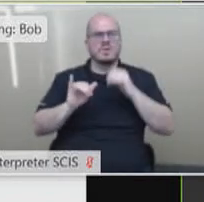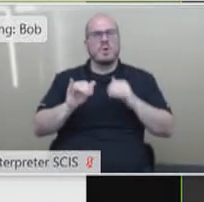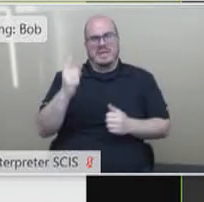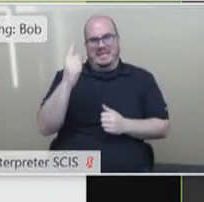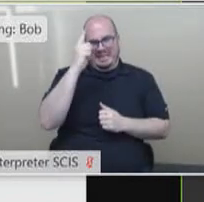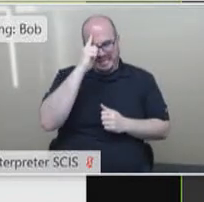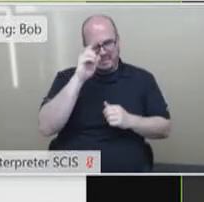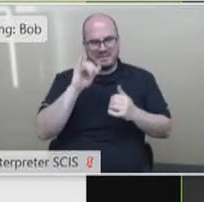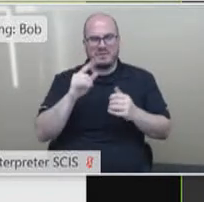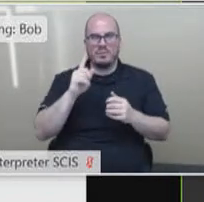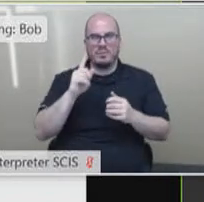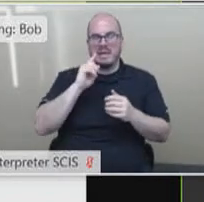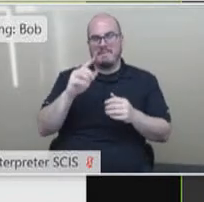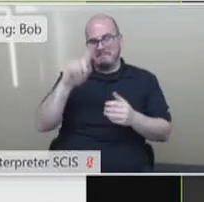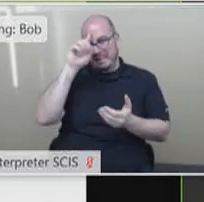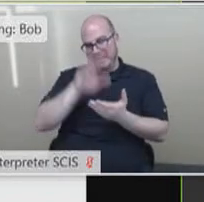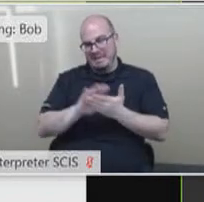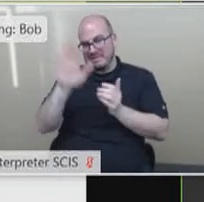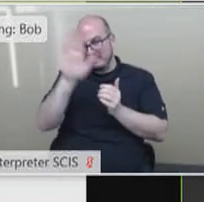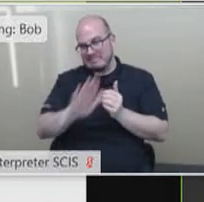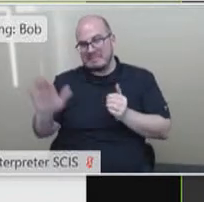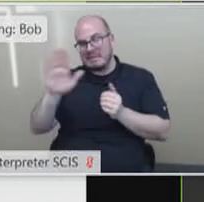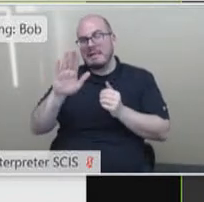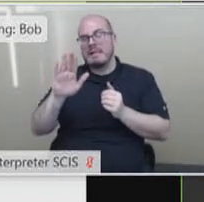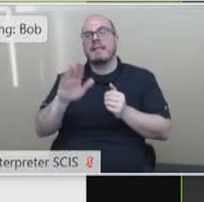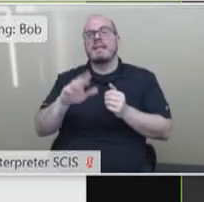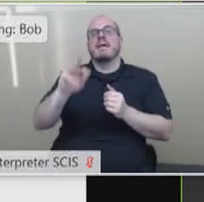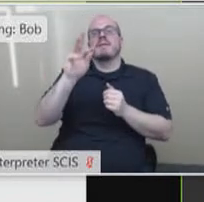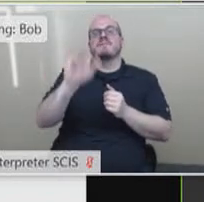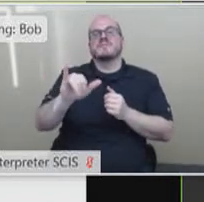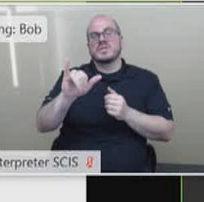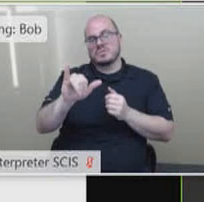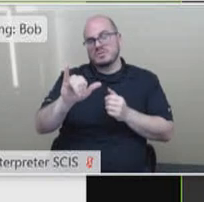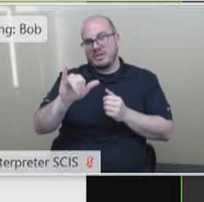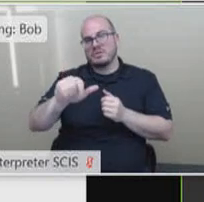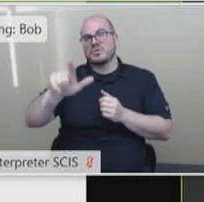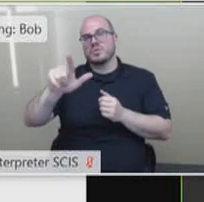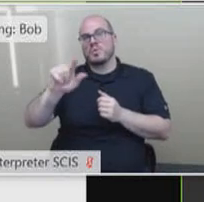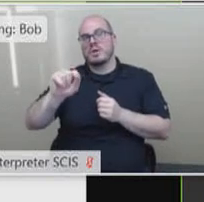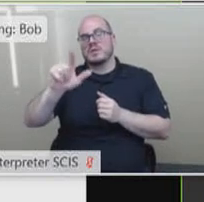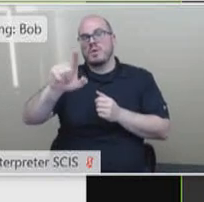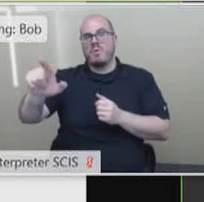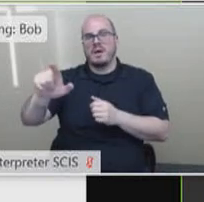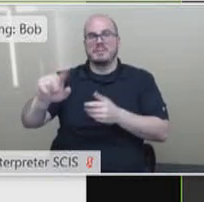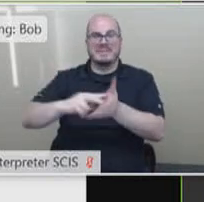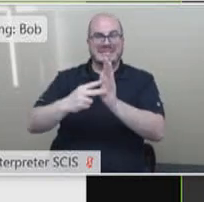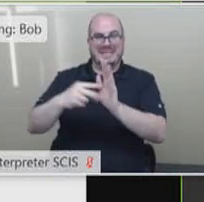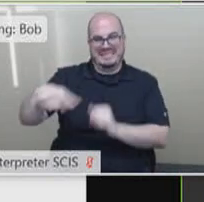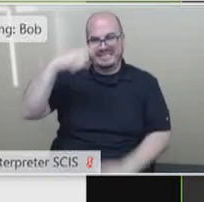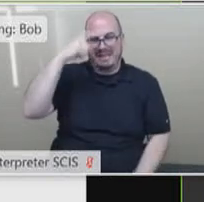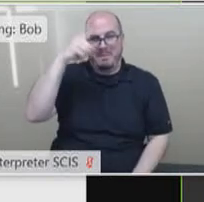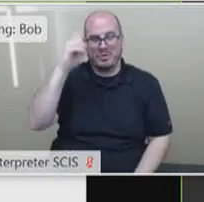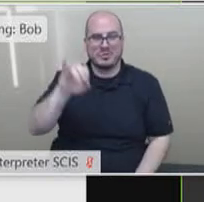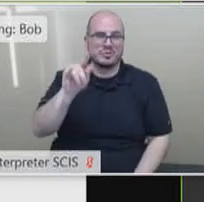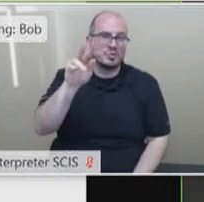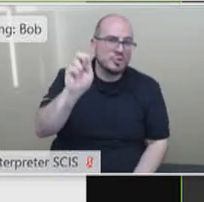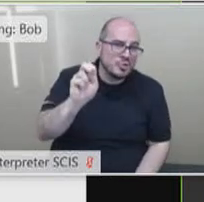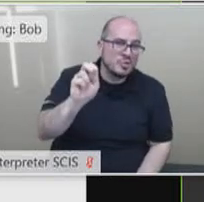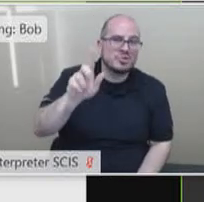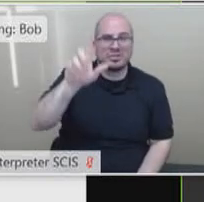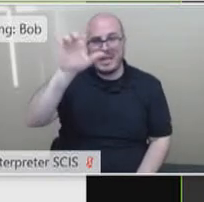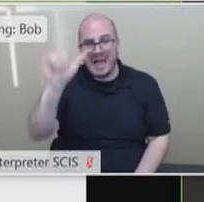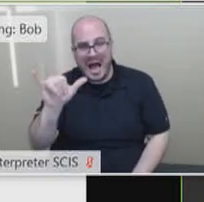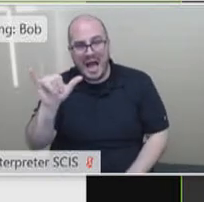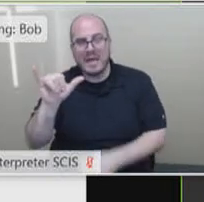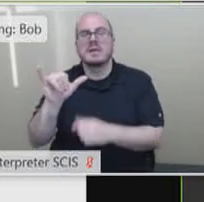will be lifted sometime in the first quarter of fiscal 2021. That would be this summer. And that the economy starts to slowly recover from a